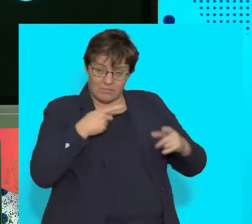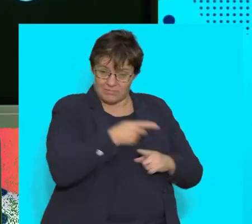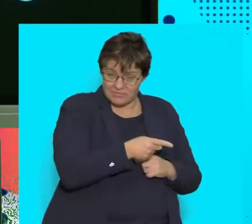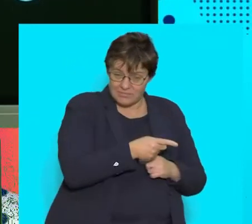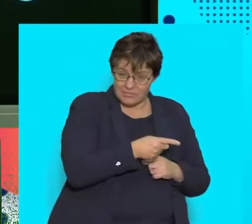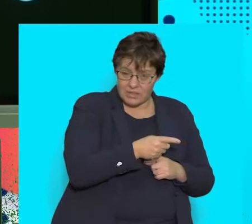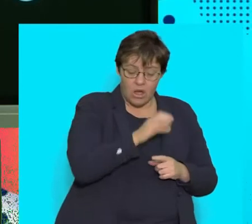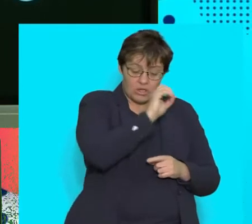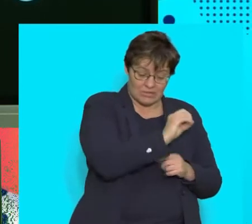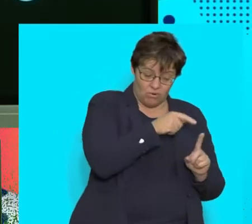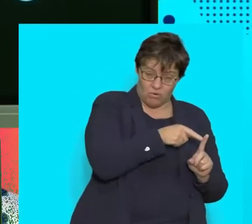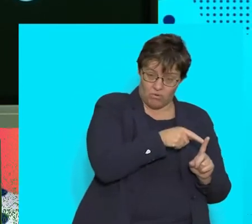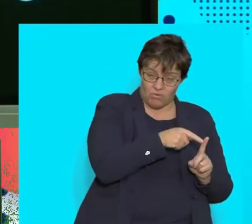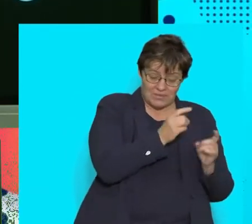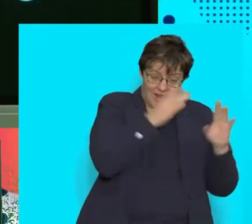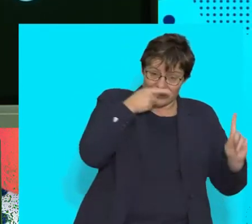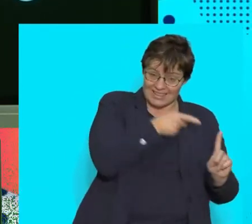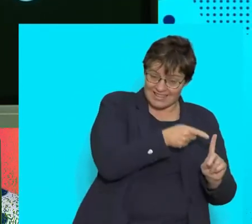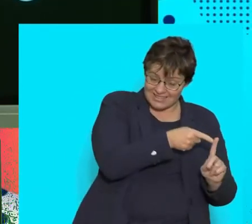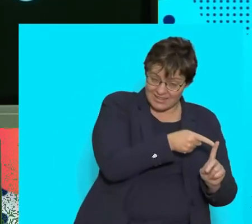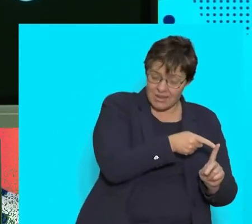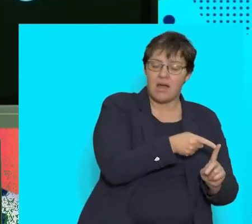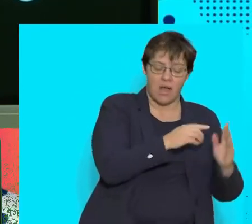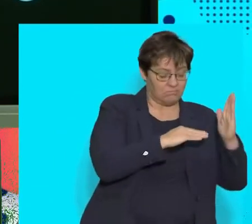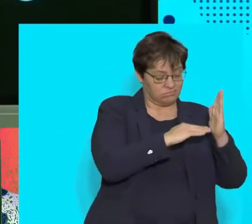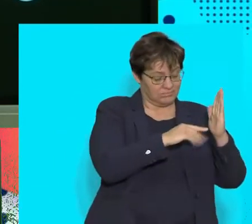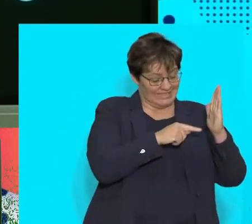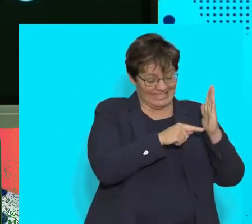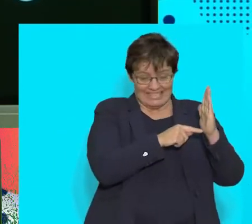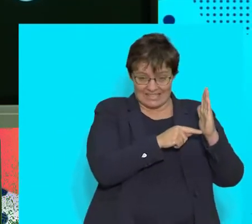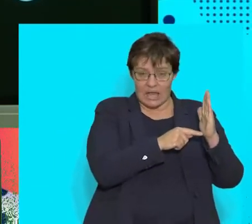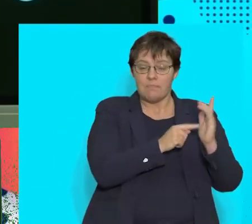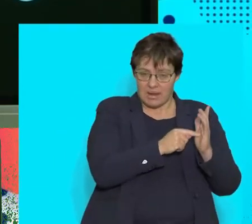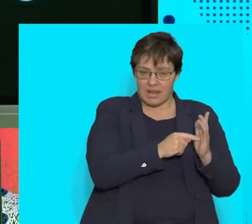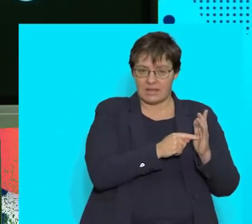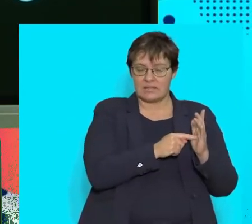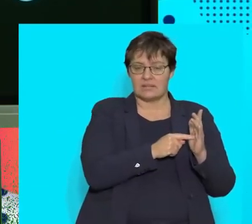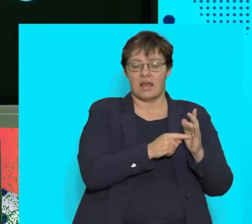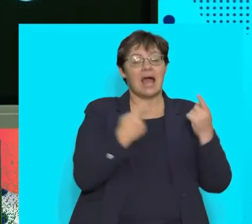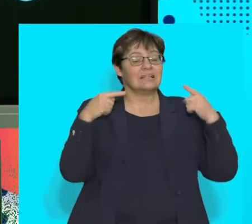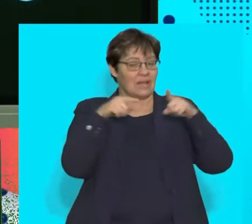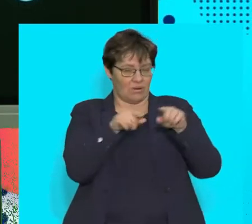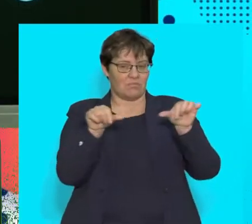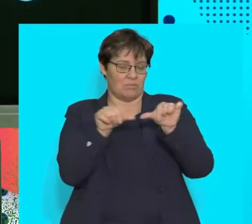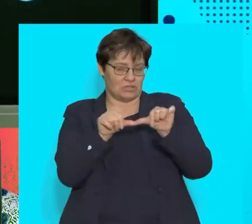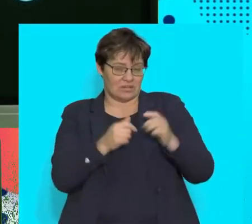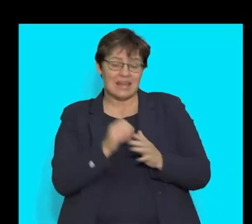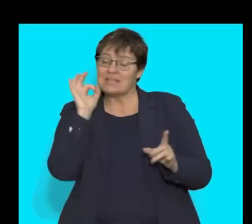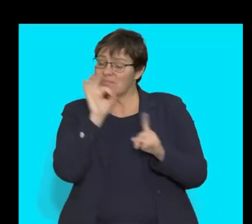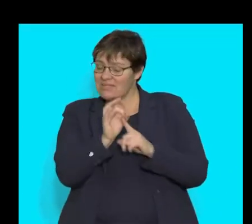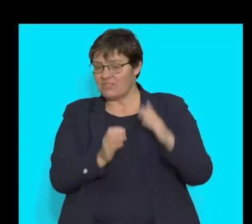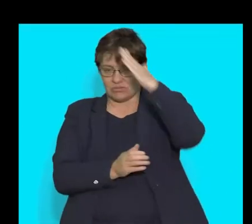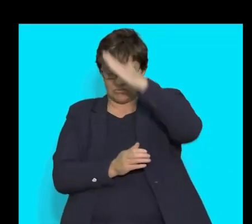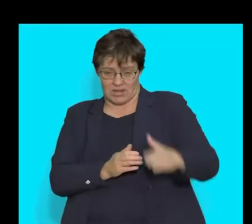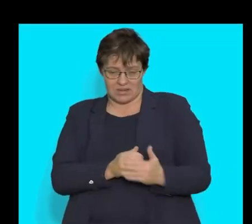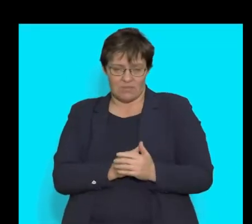that if it starts at the origin, then it could possibly be directly proportional. And particularly if it's a straight line, then we know that